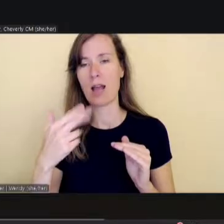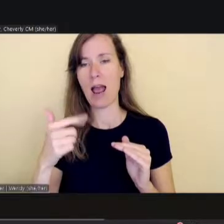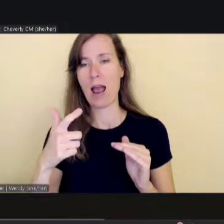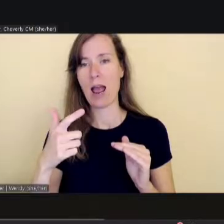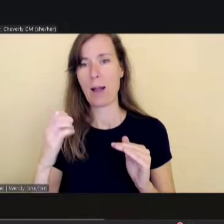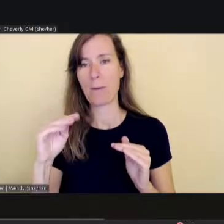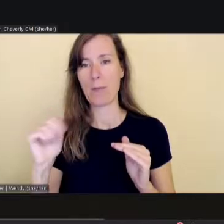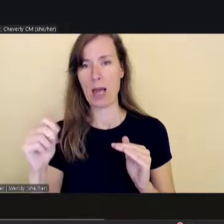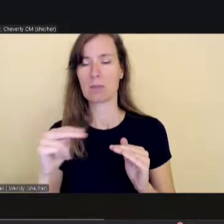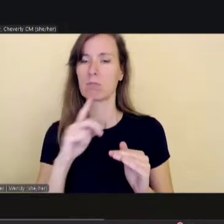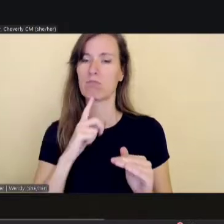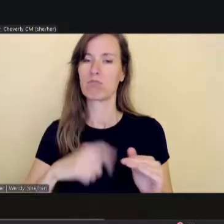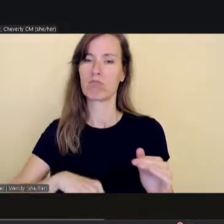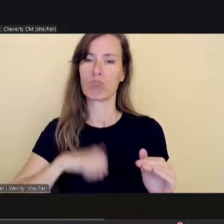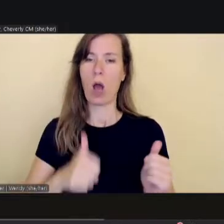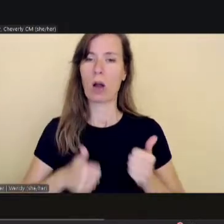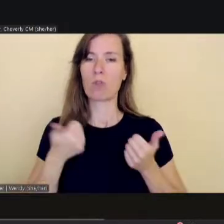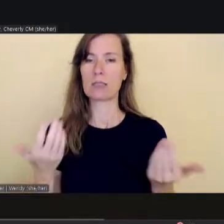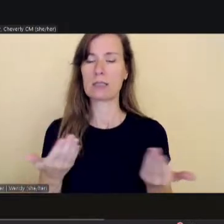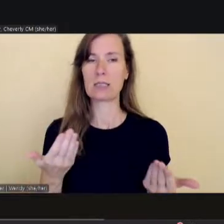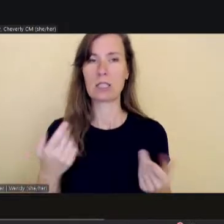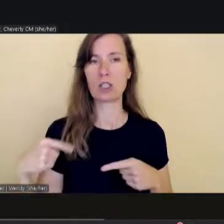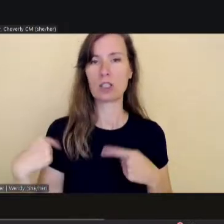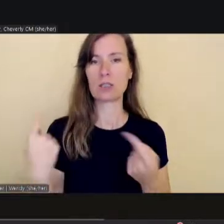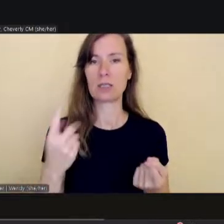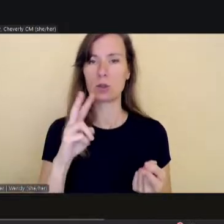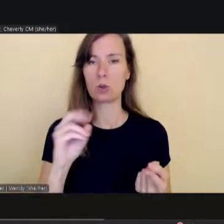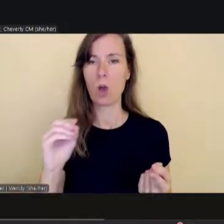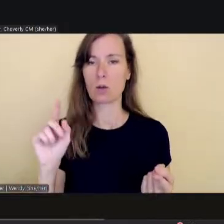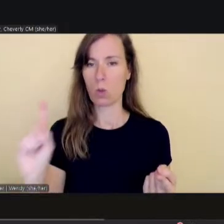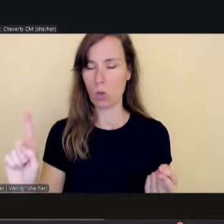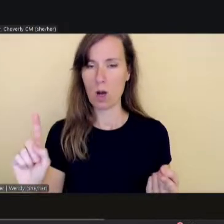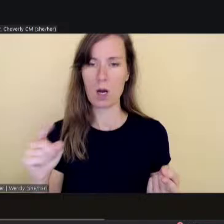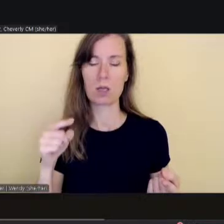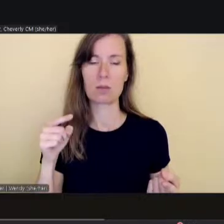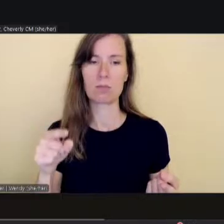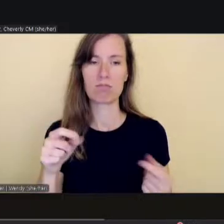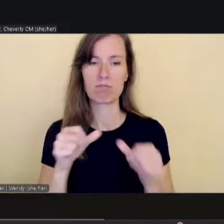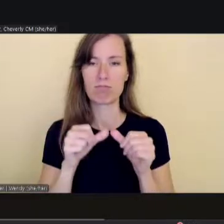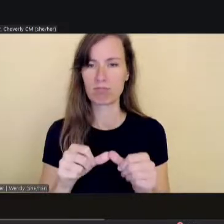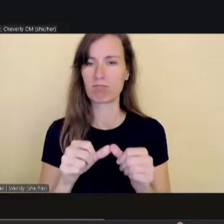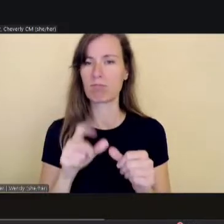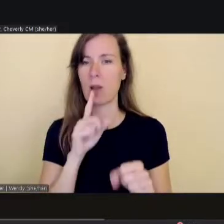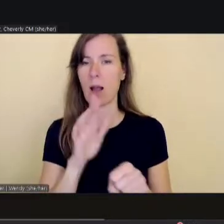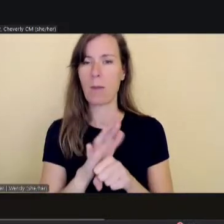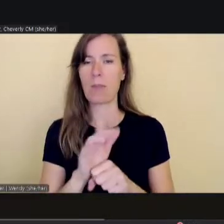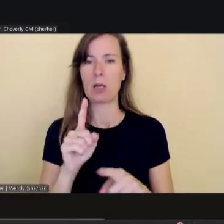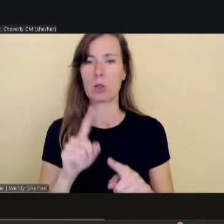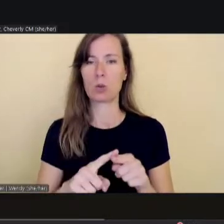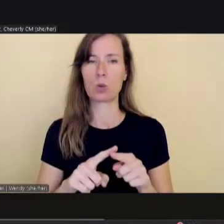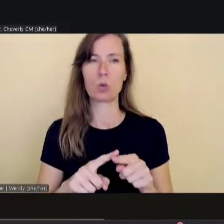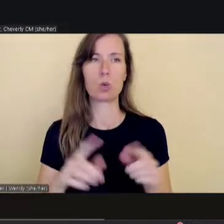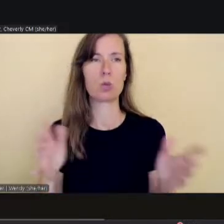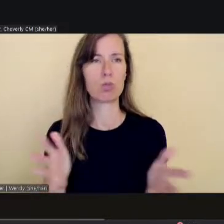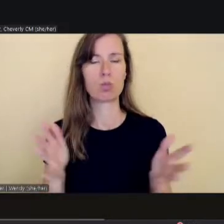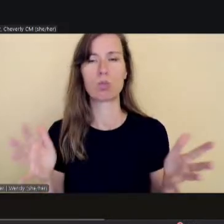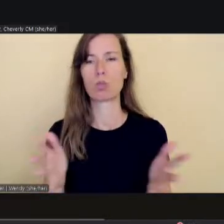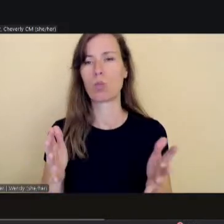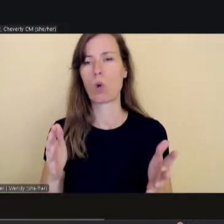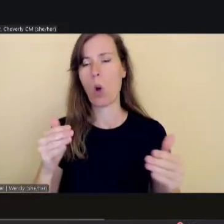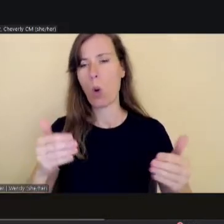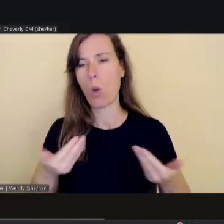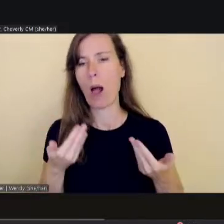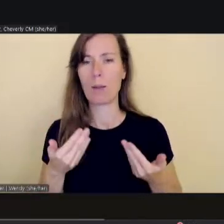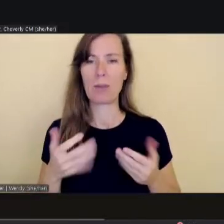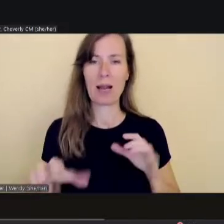since 2001 and has remained deeply committed to fostering a welcoming, active, and connected